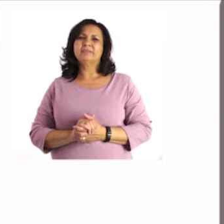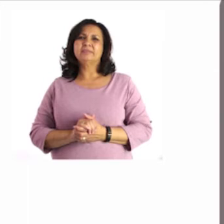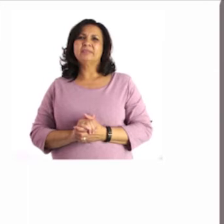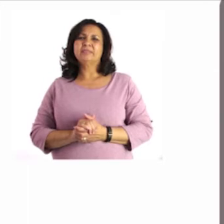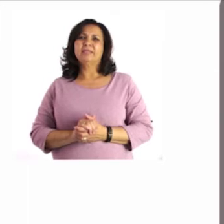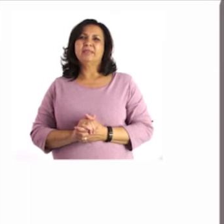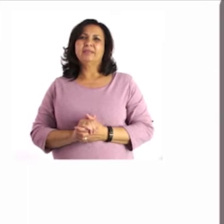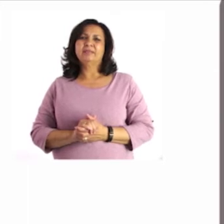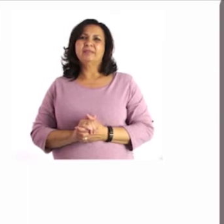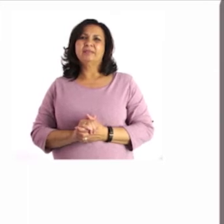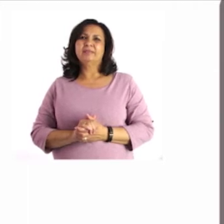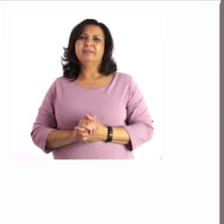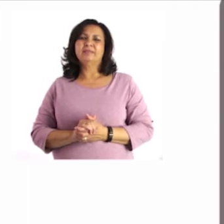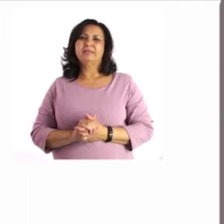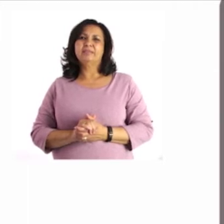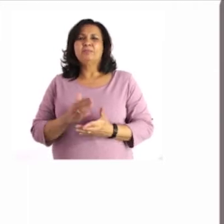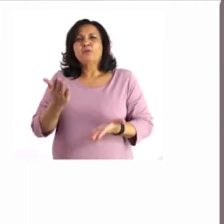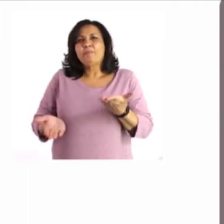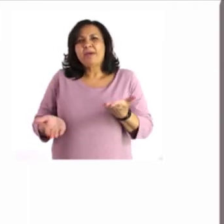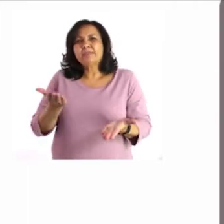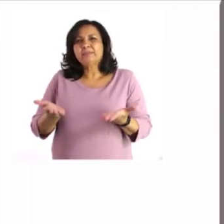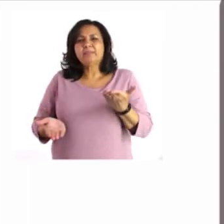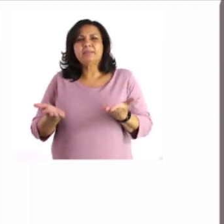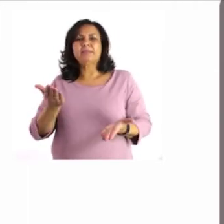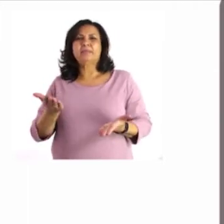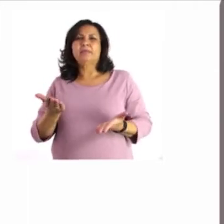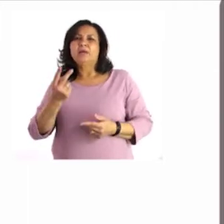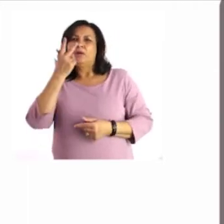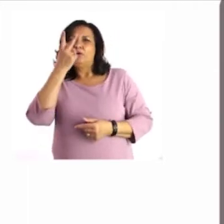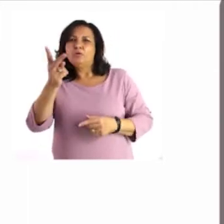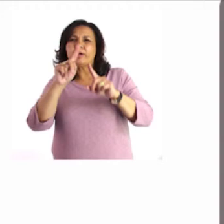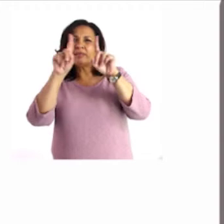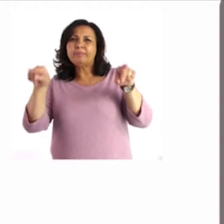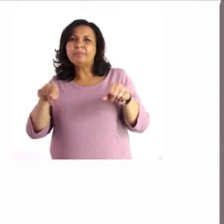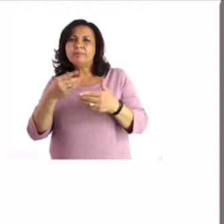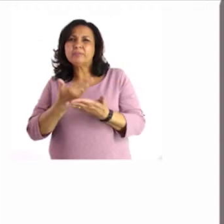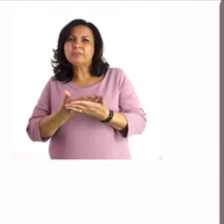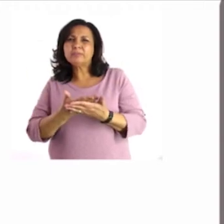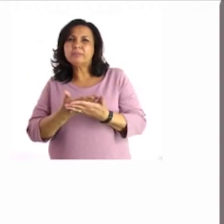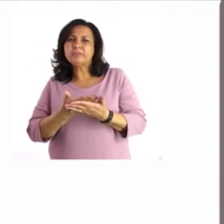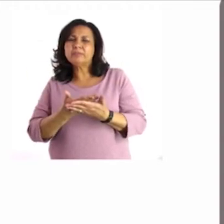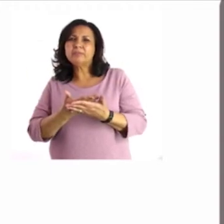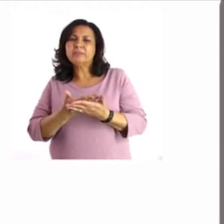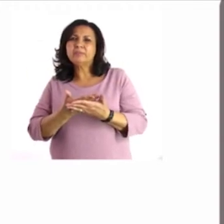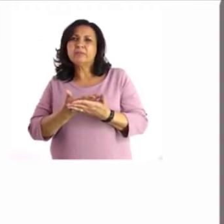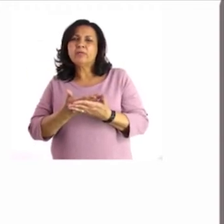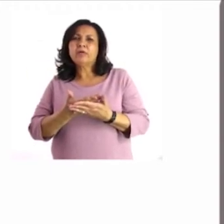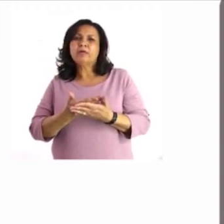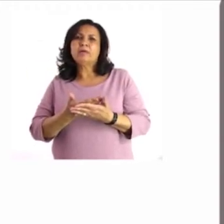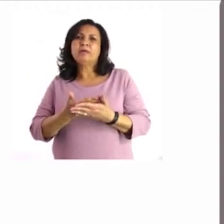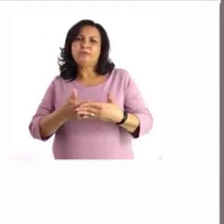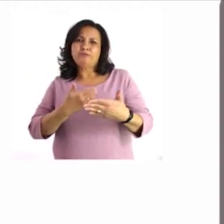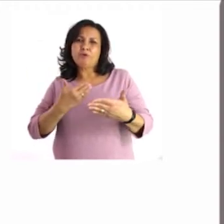like you to make a little bit of some comparison. I want you to look at the pictures very carefully before we are going to